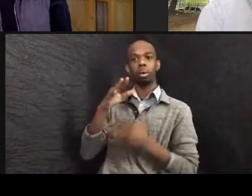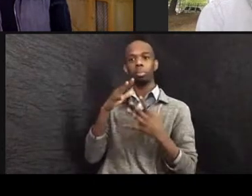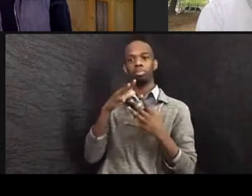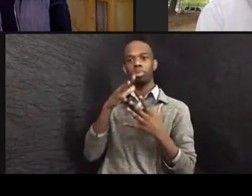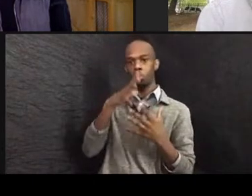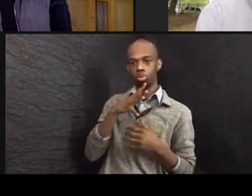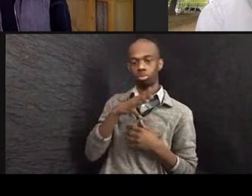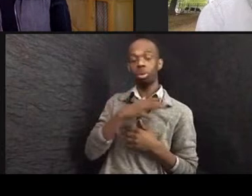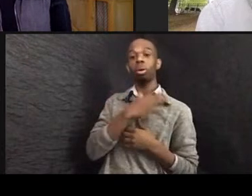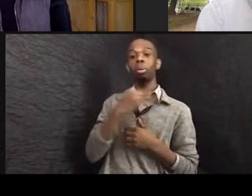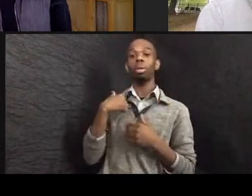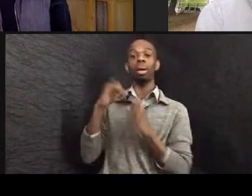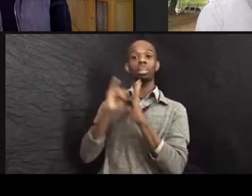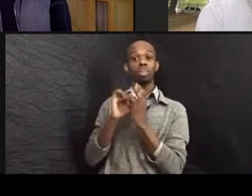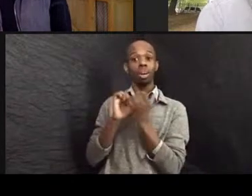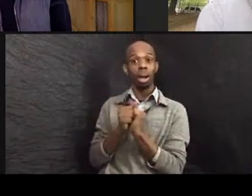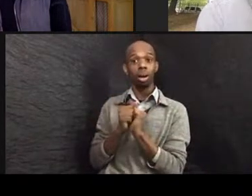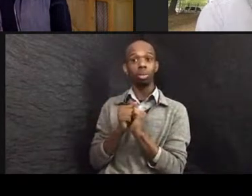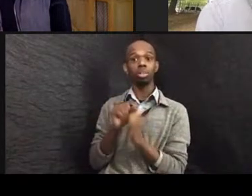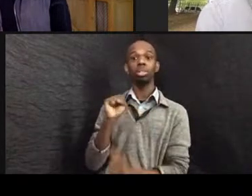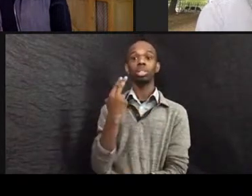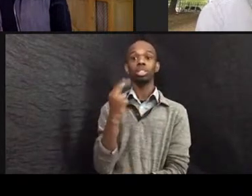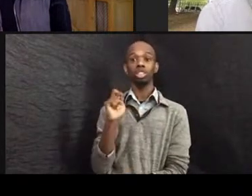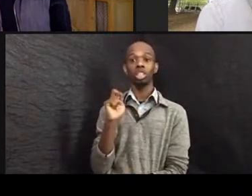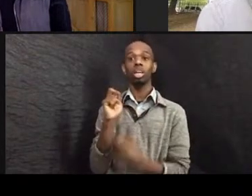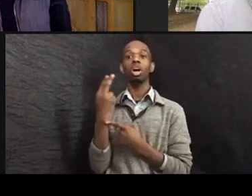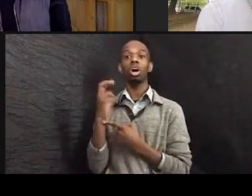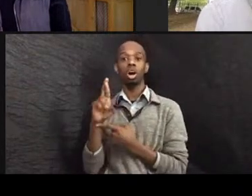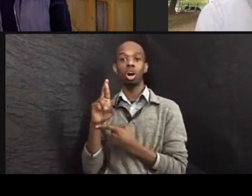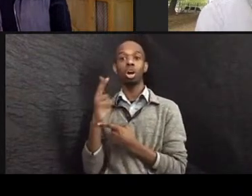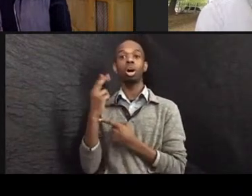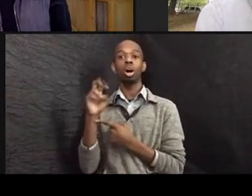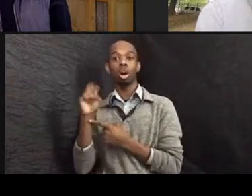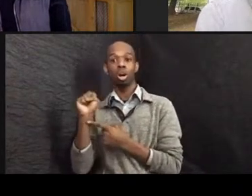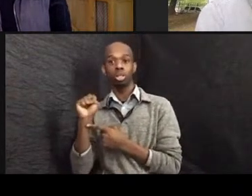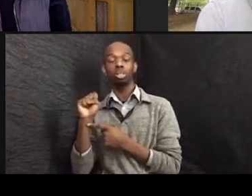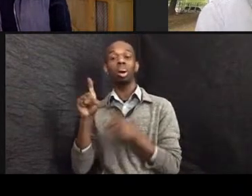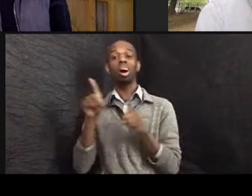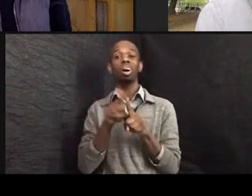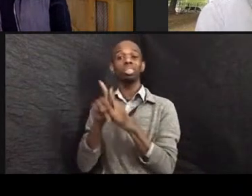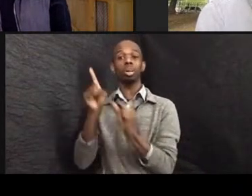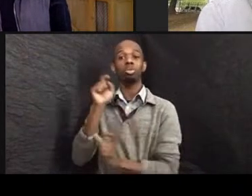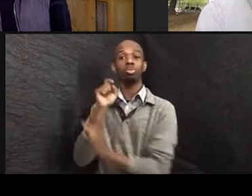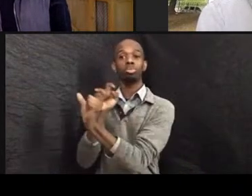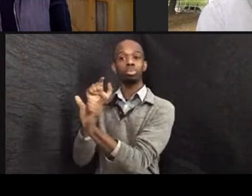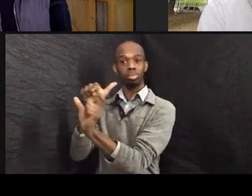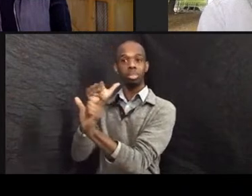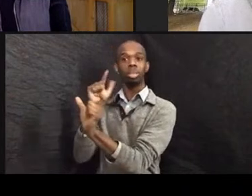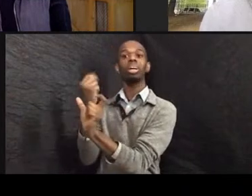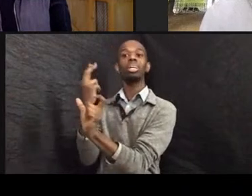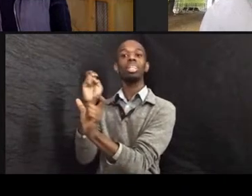I identify with they, an acknowledgement of my ancestors and my spirit team that is all